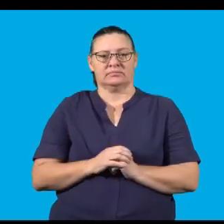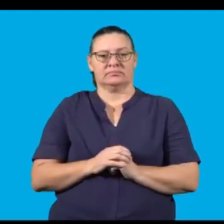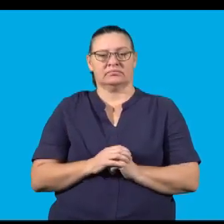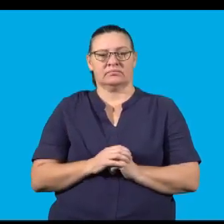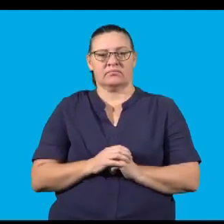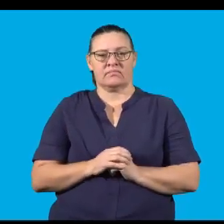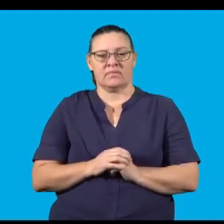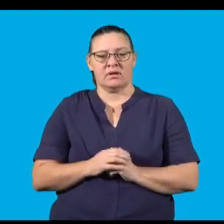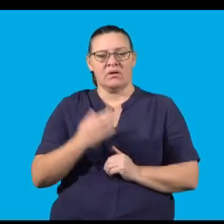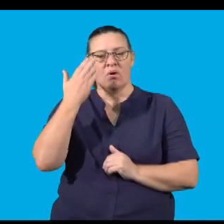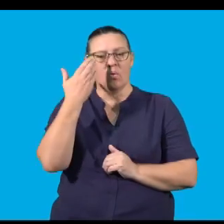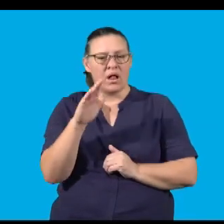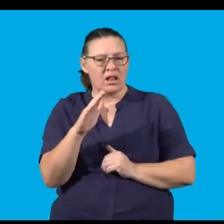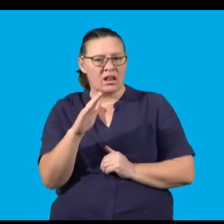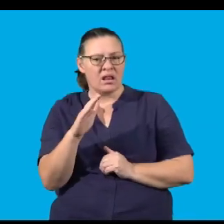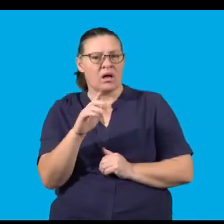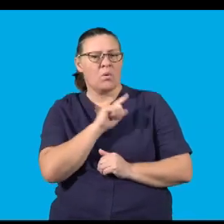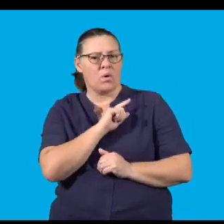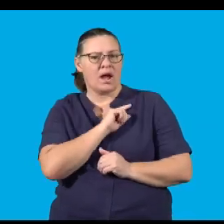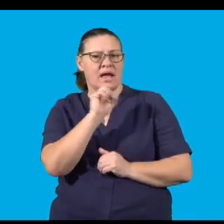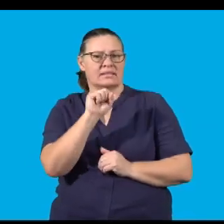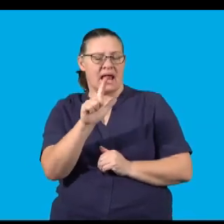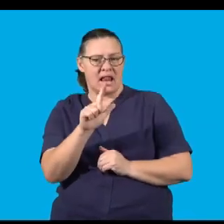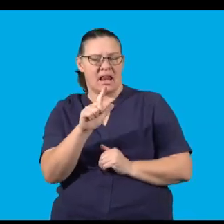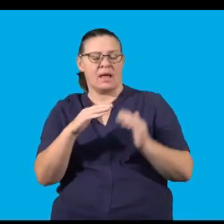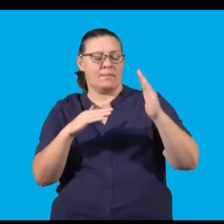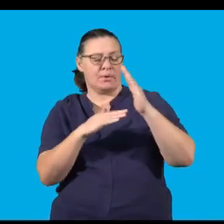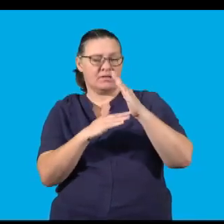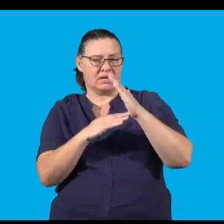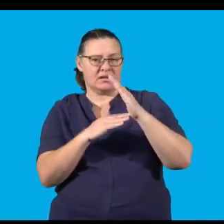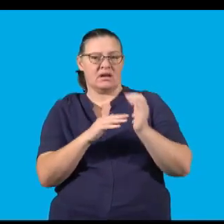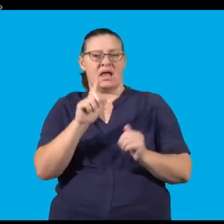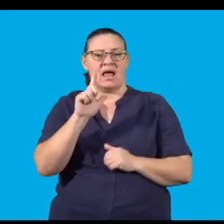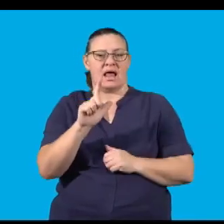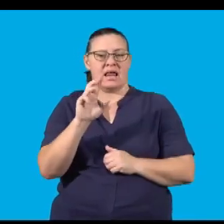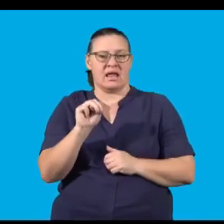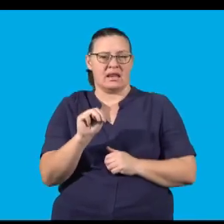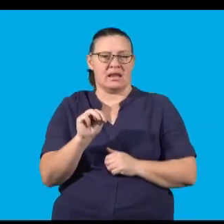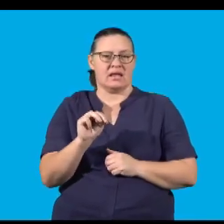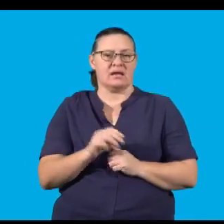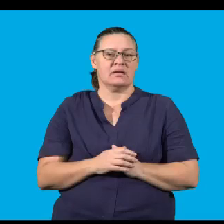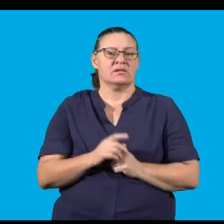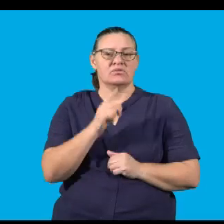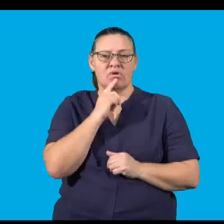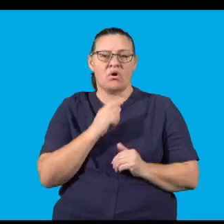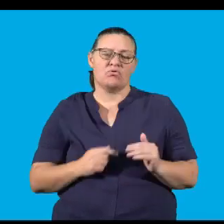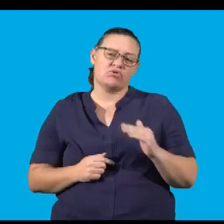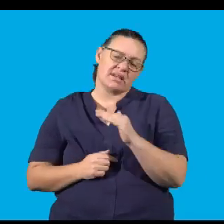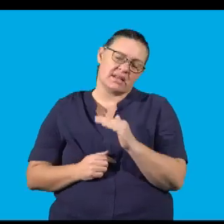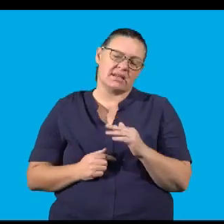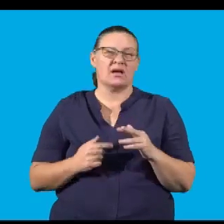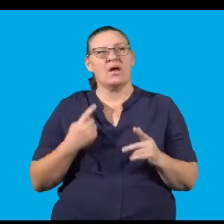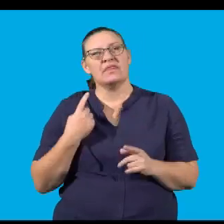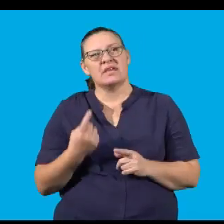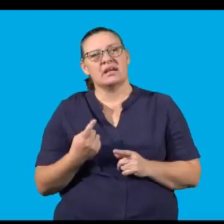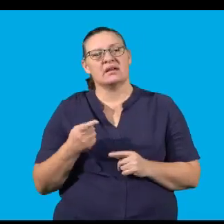okay? Now, we note also that because SL is perpendicular to LN, we think about, okay, their gradients. We also think